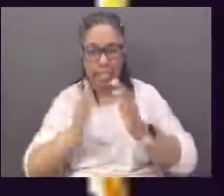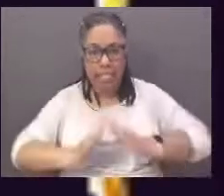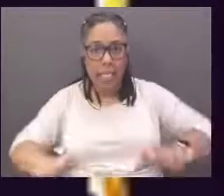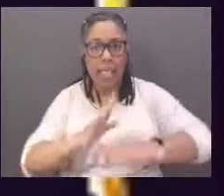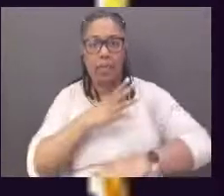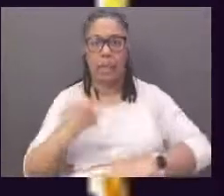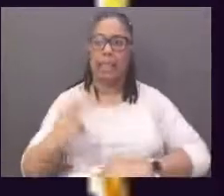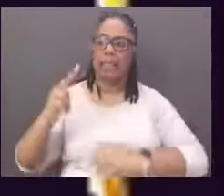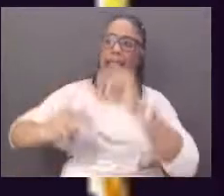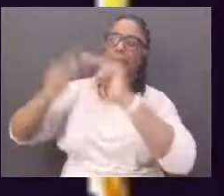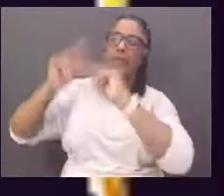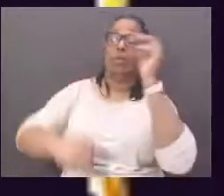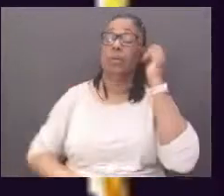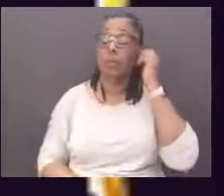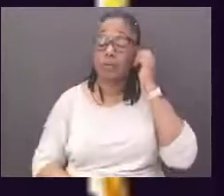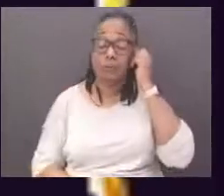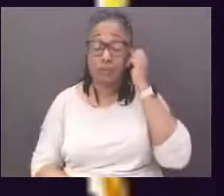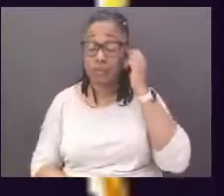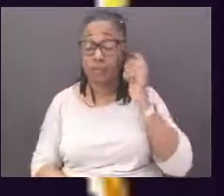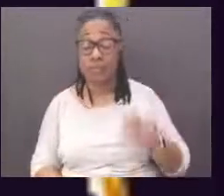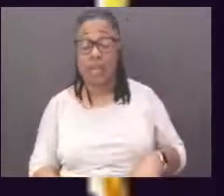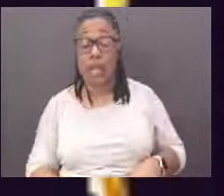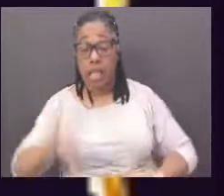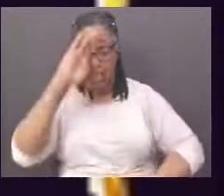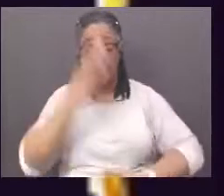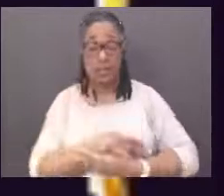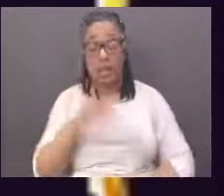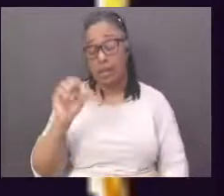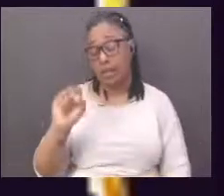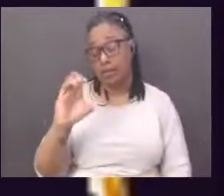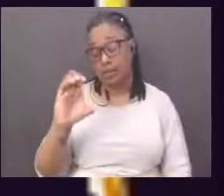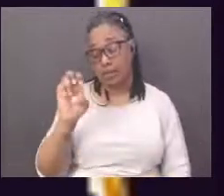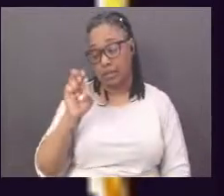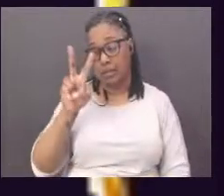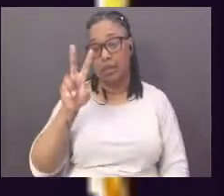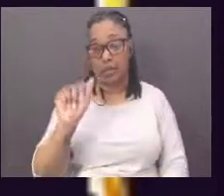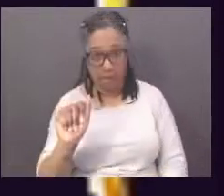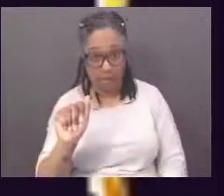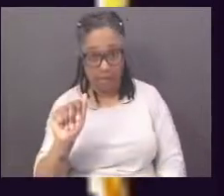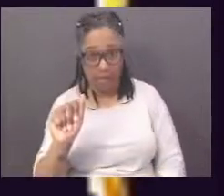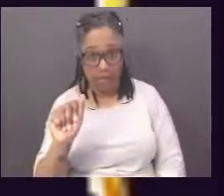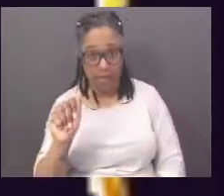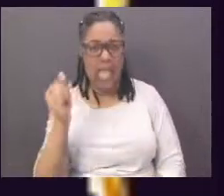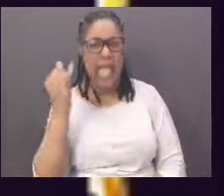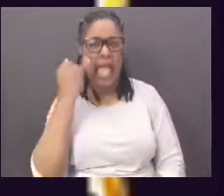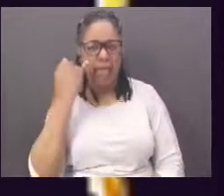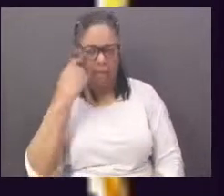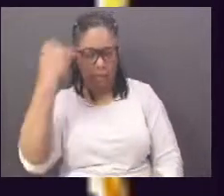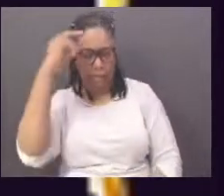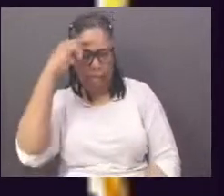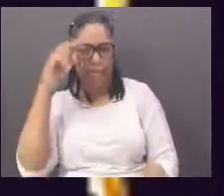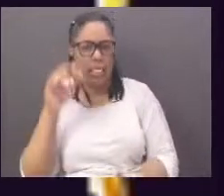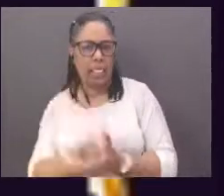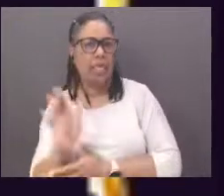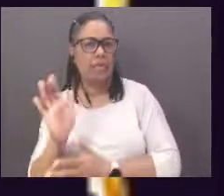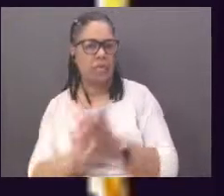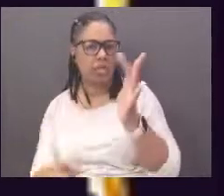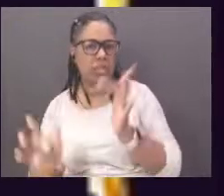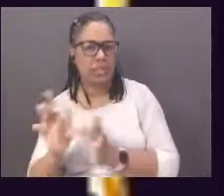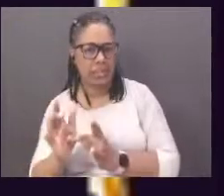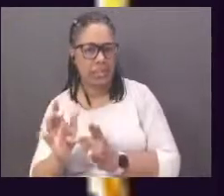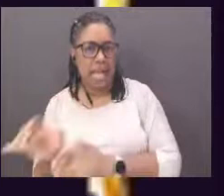boys, if the name of Jesus had meant as much to them as it did to